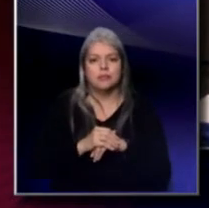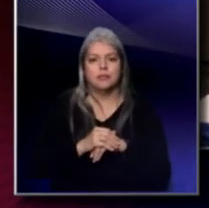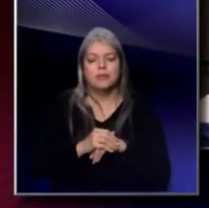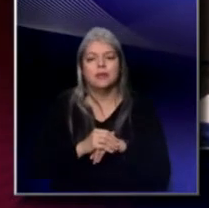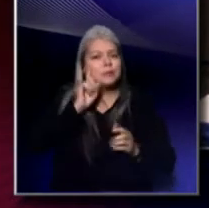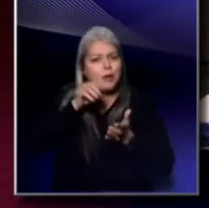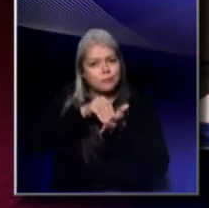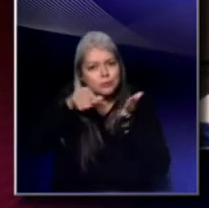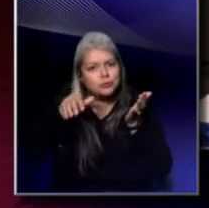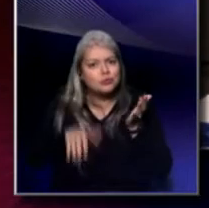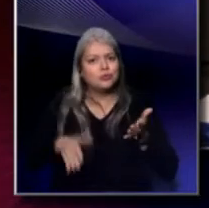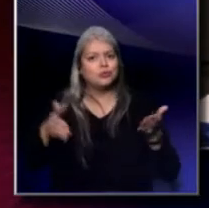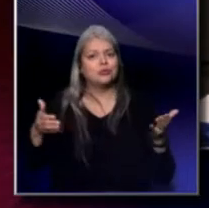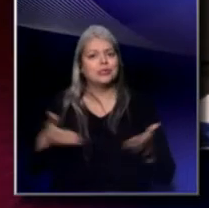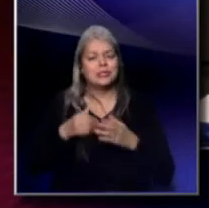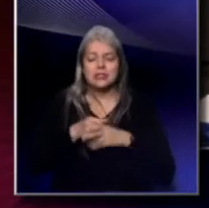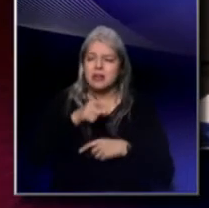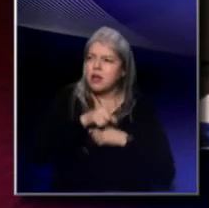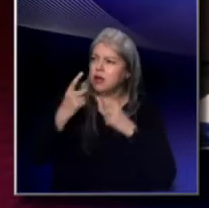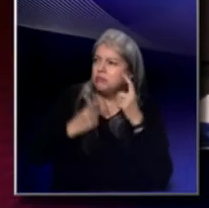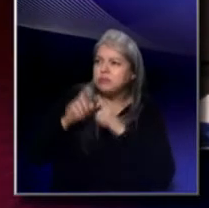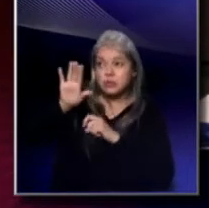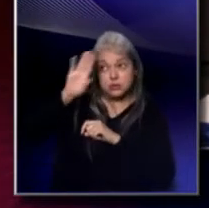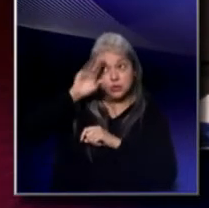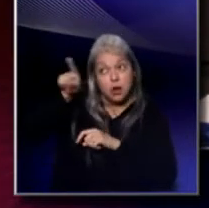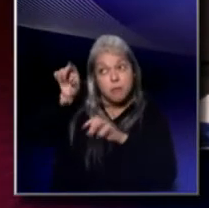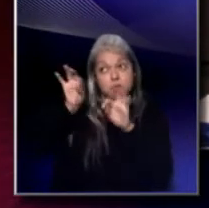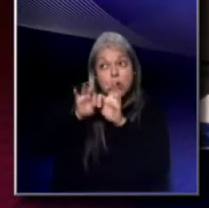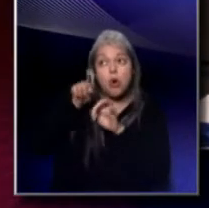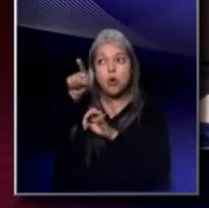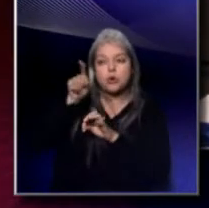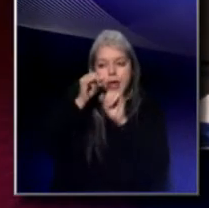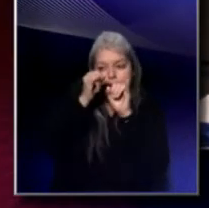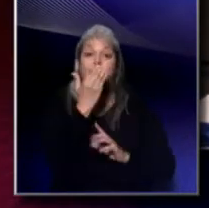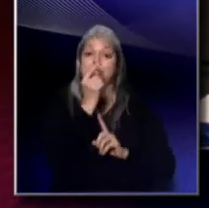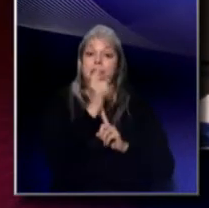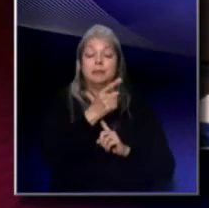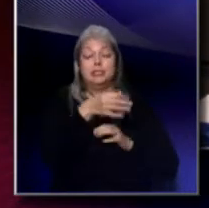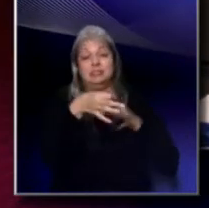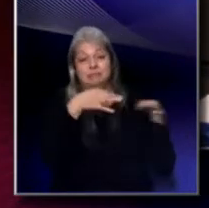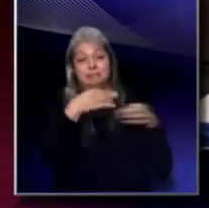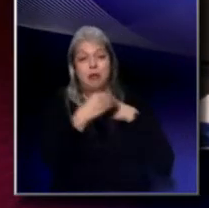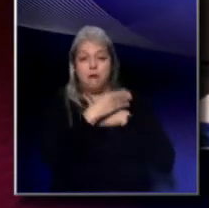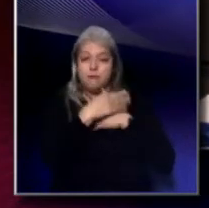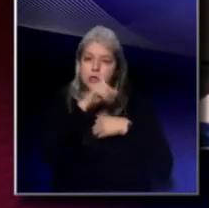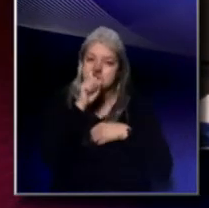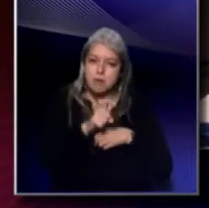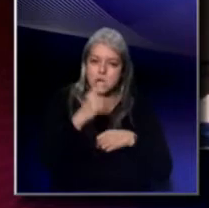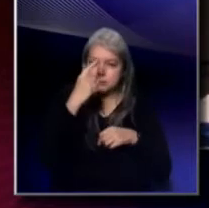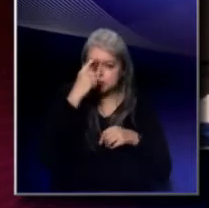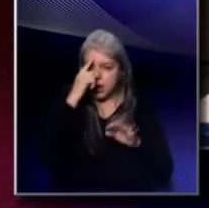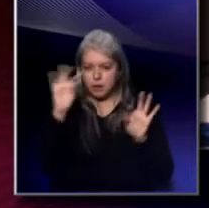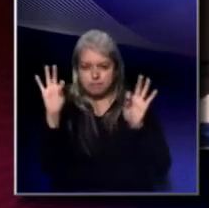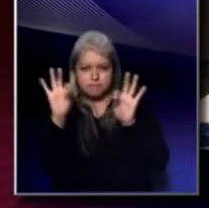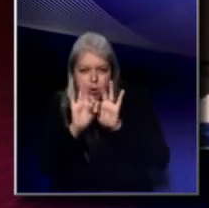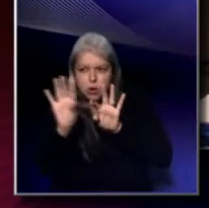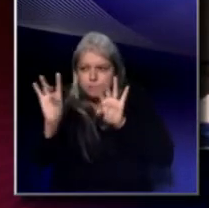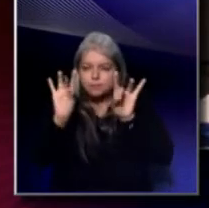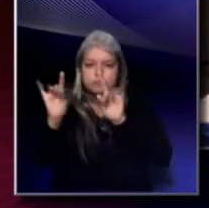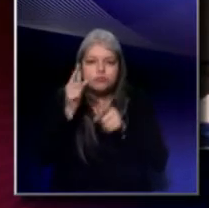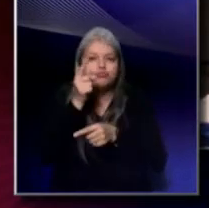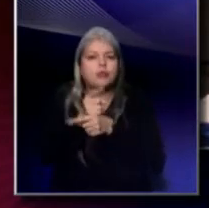you pick you. You need to make sure they're individualized. We need to be very mindful about the